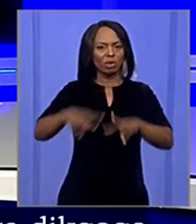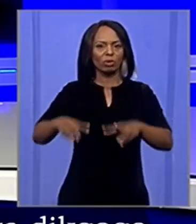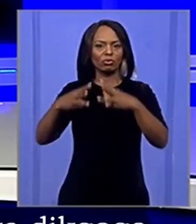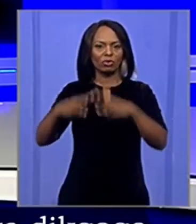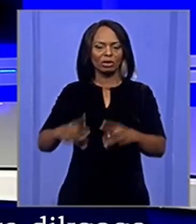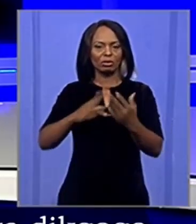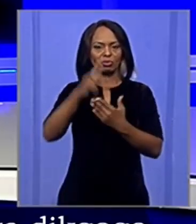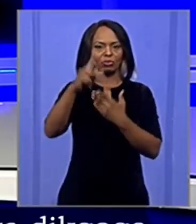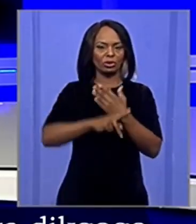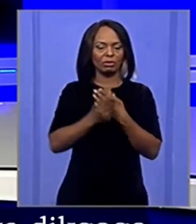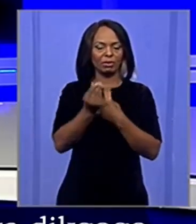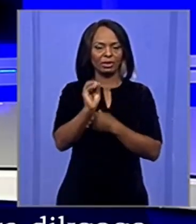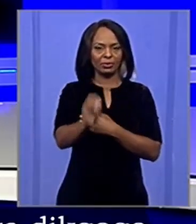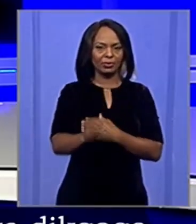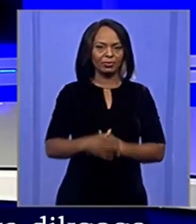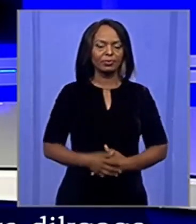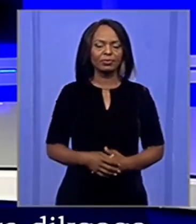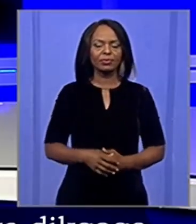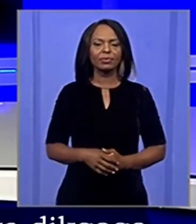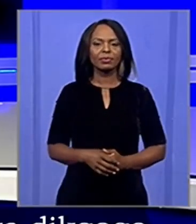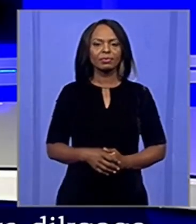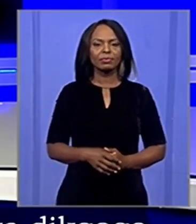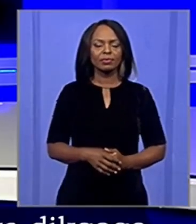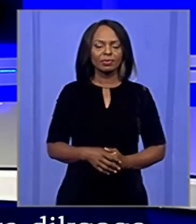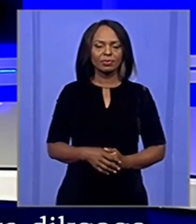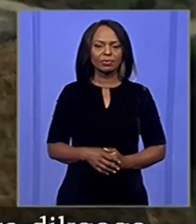botlhaswa ka gona.